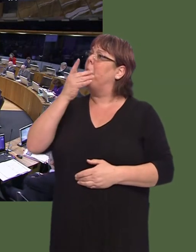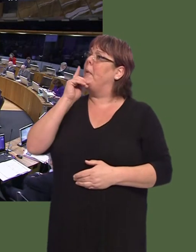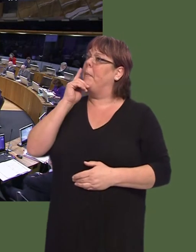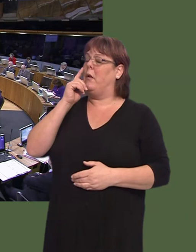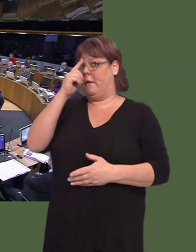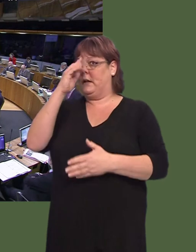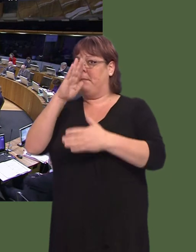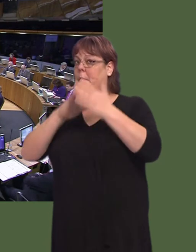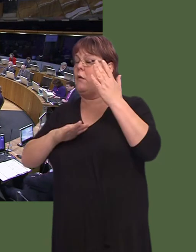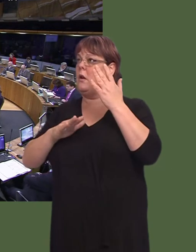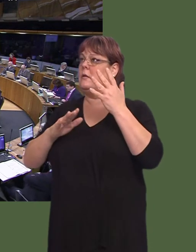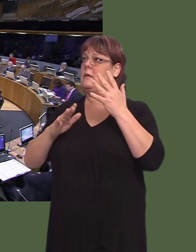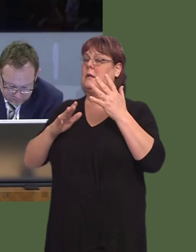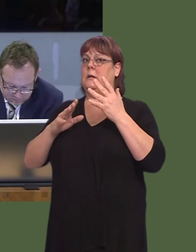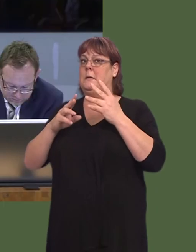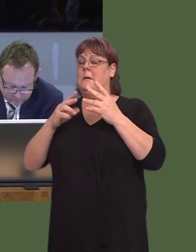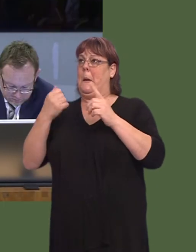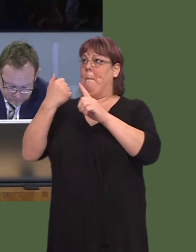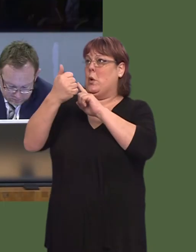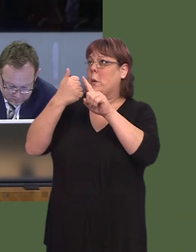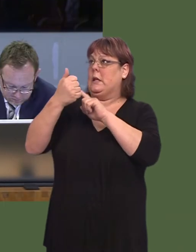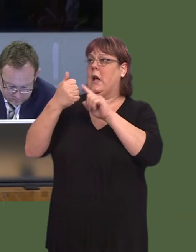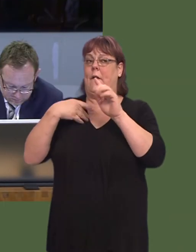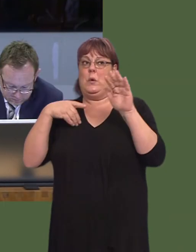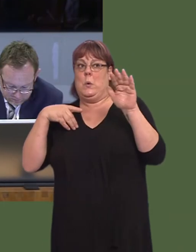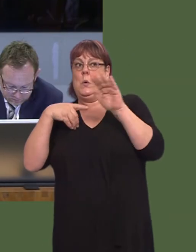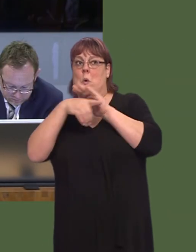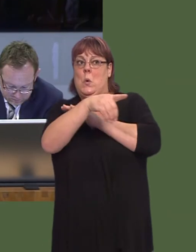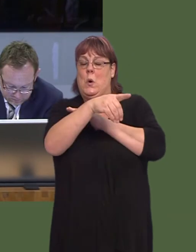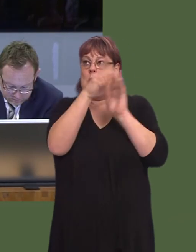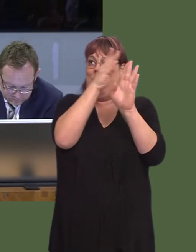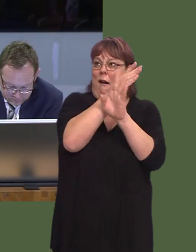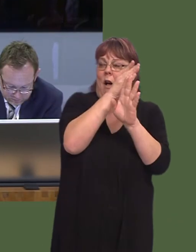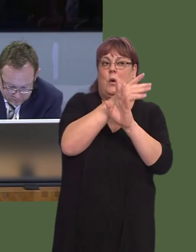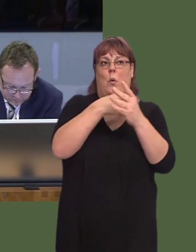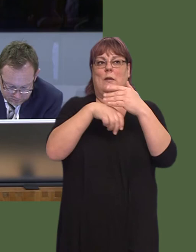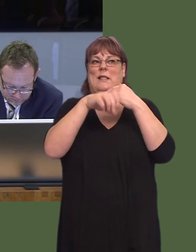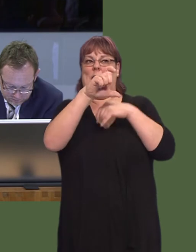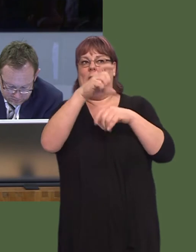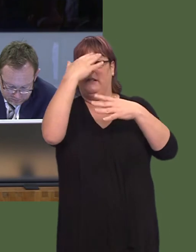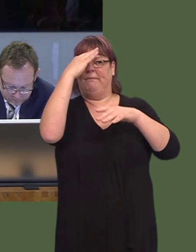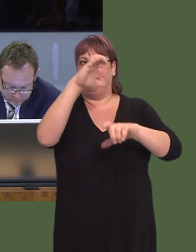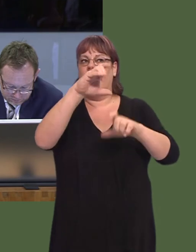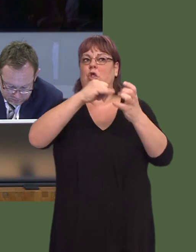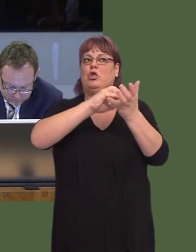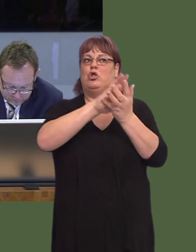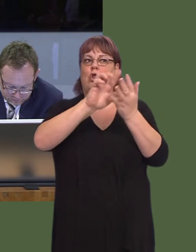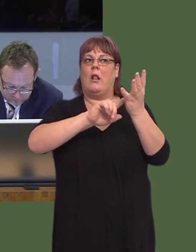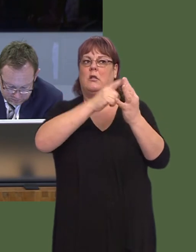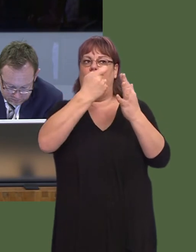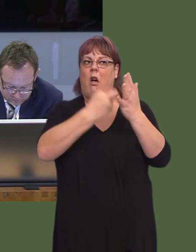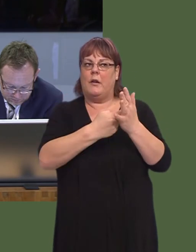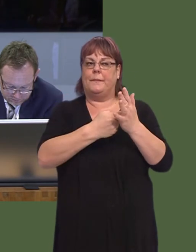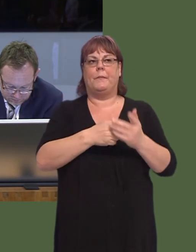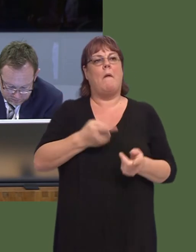domestic abuse very often have to go into hiding or stay in shelters for an inordinately long periods of time. If you look